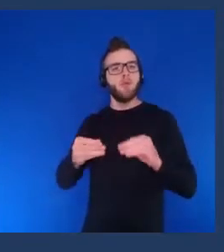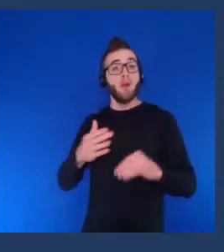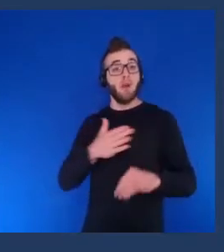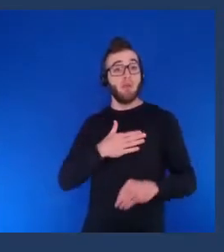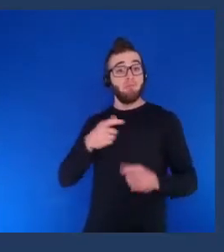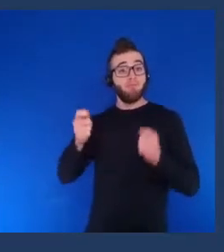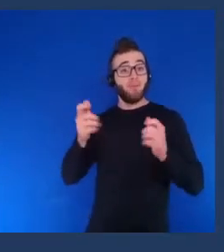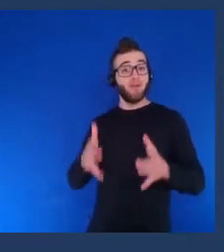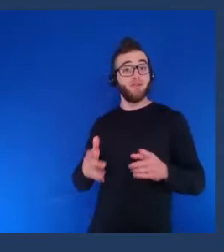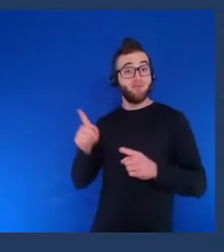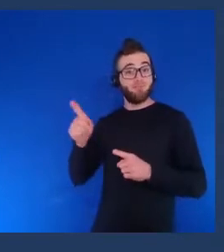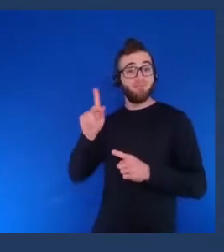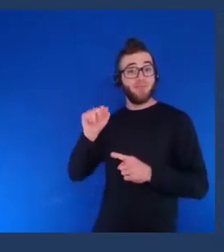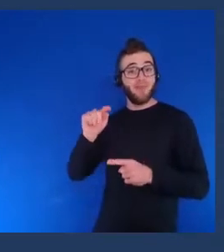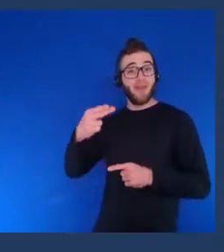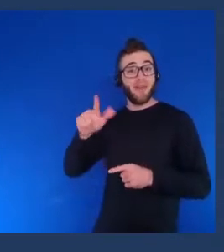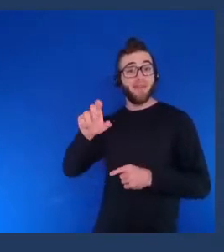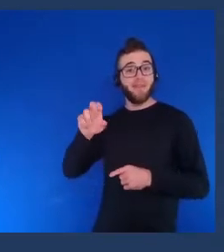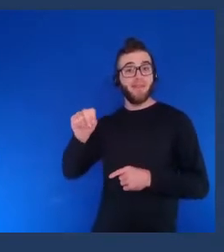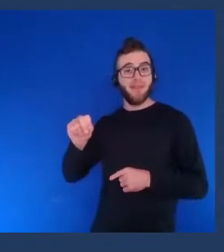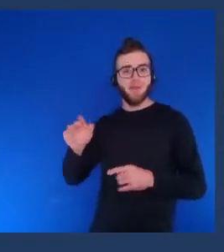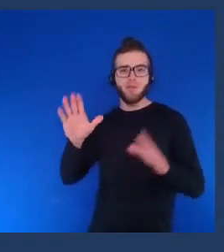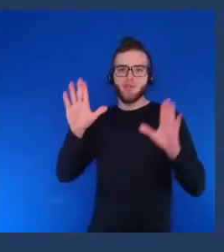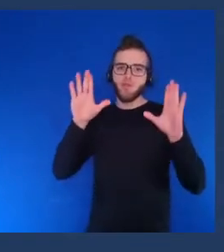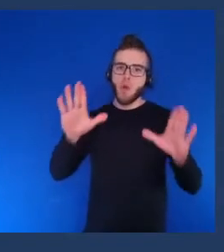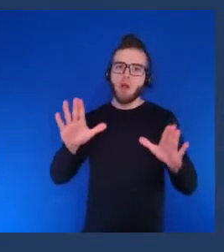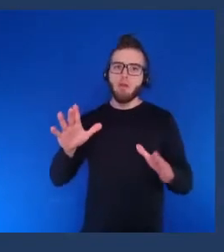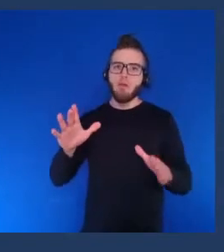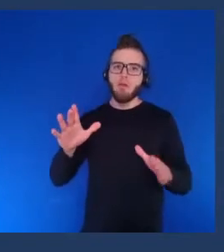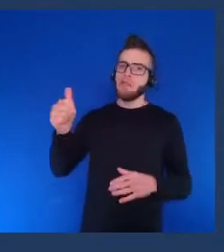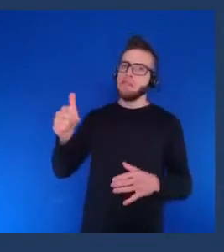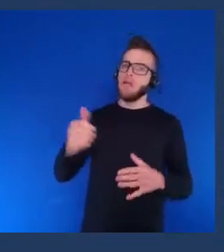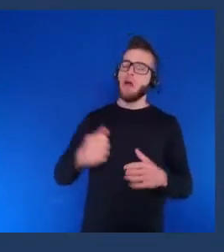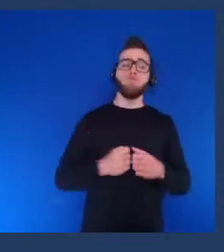to realize a lot of topics are okay. And